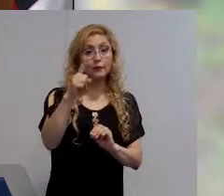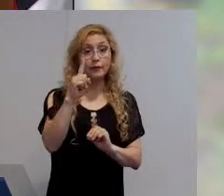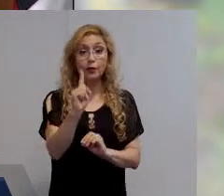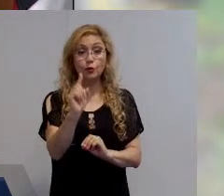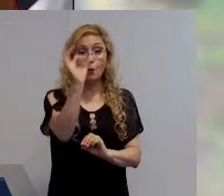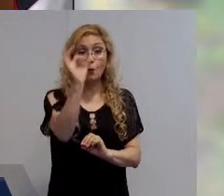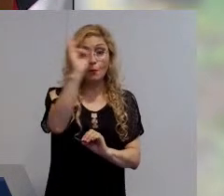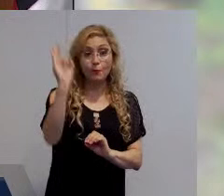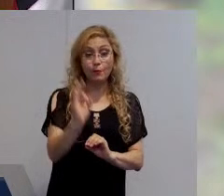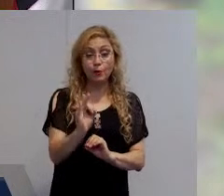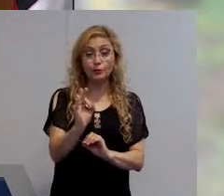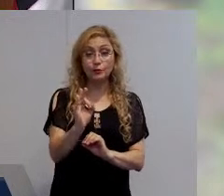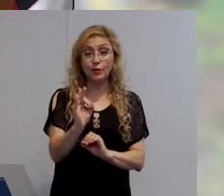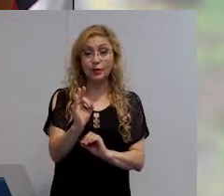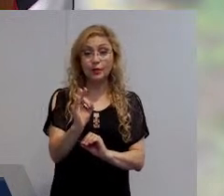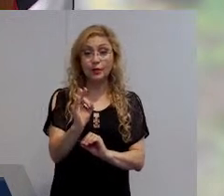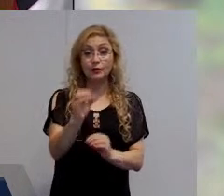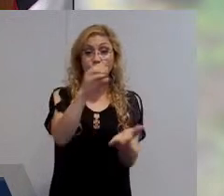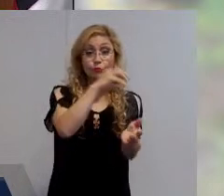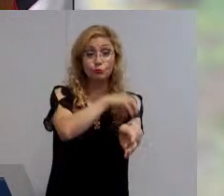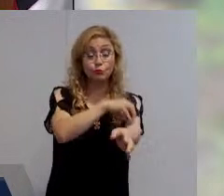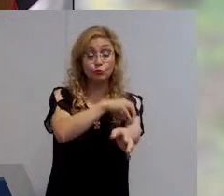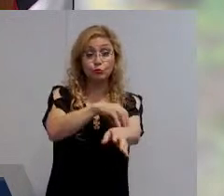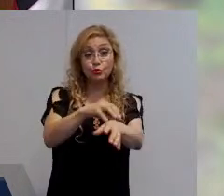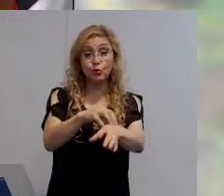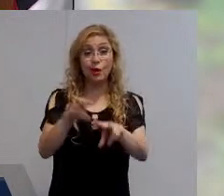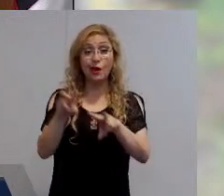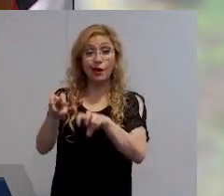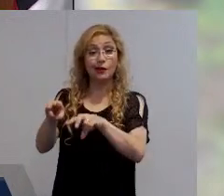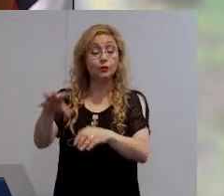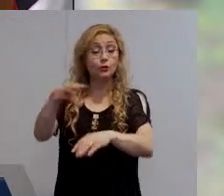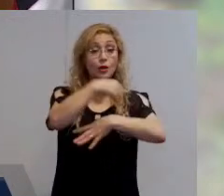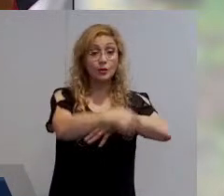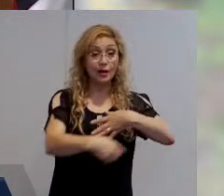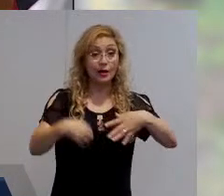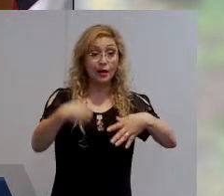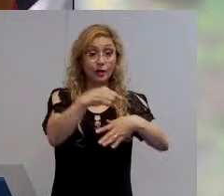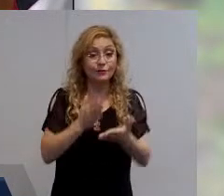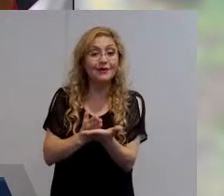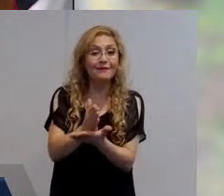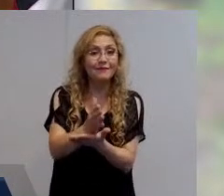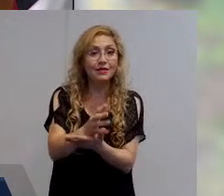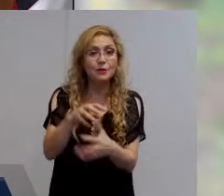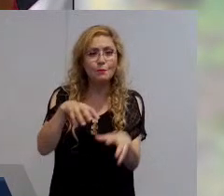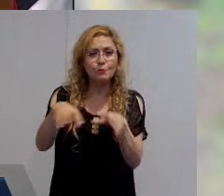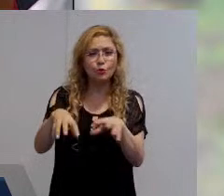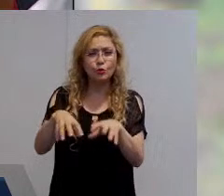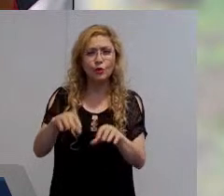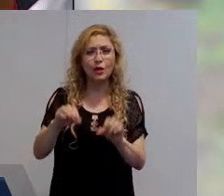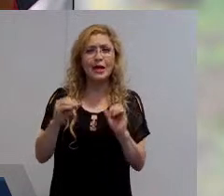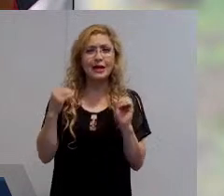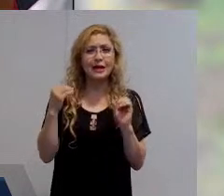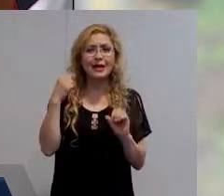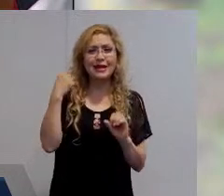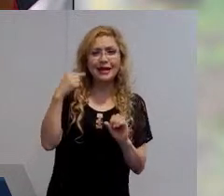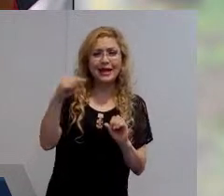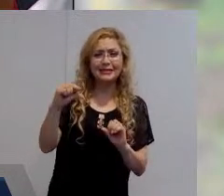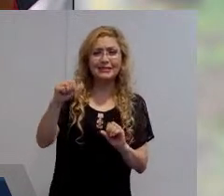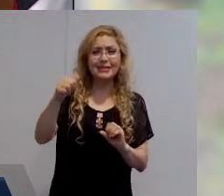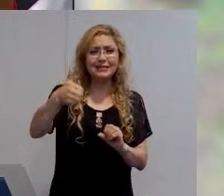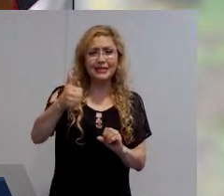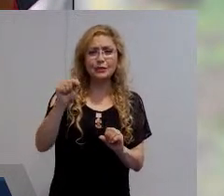that encompasses 81% of all production units in the region, and that through almost